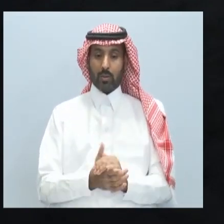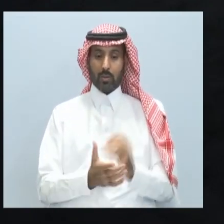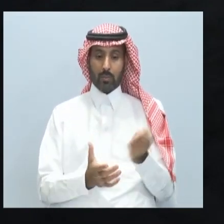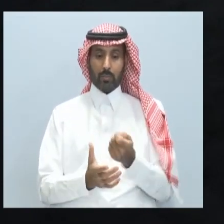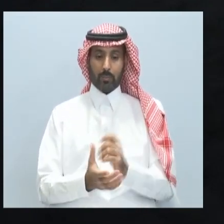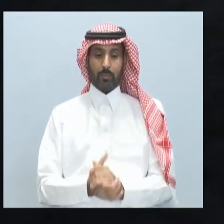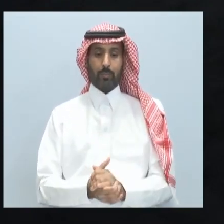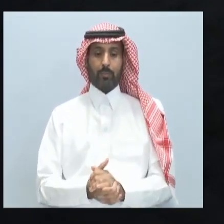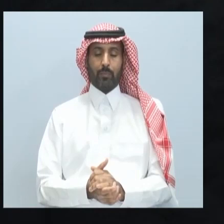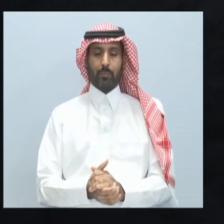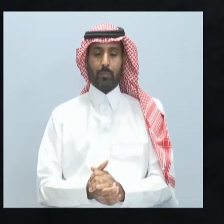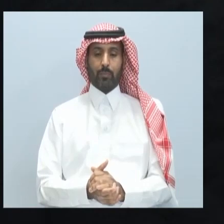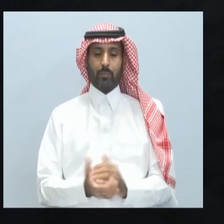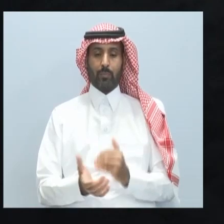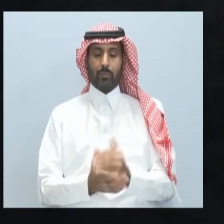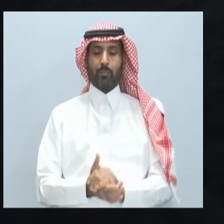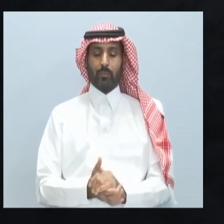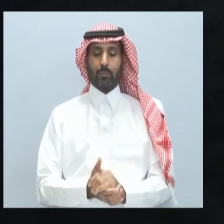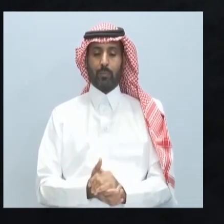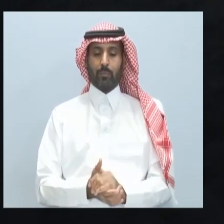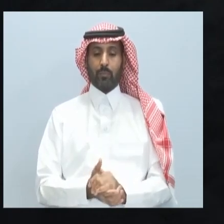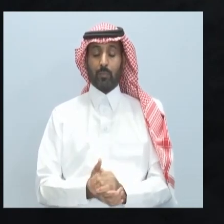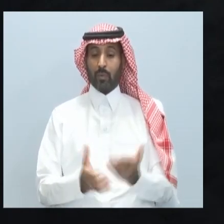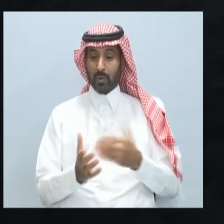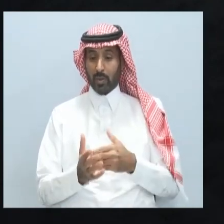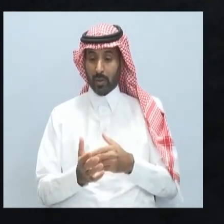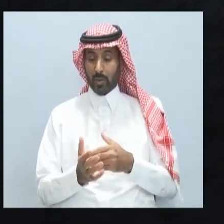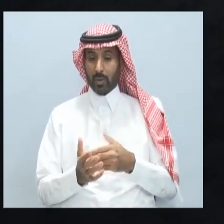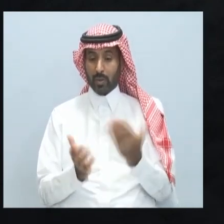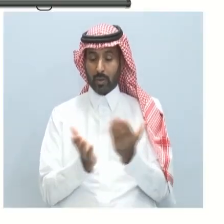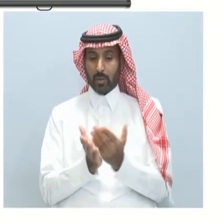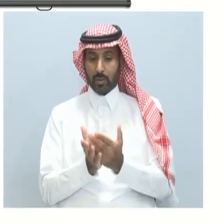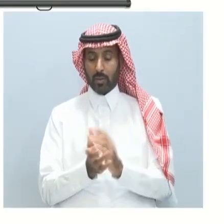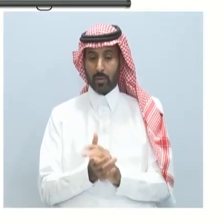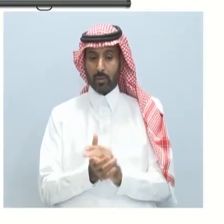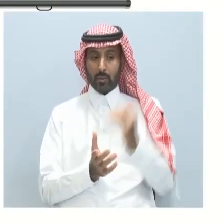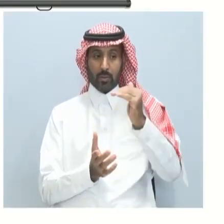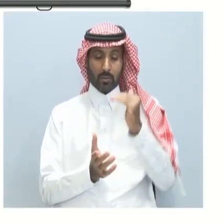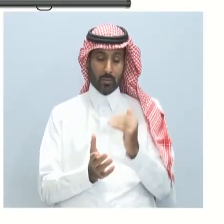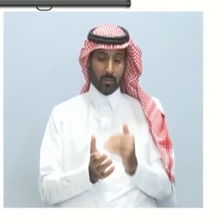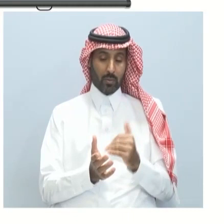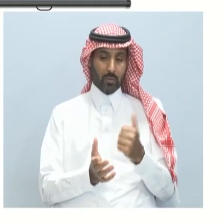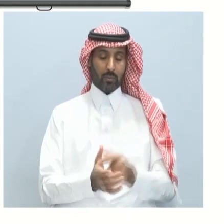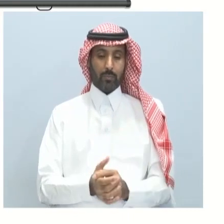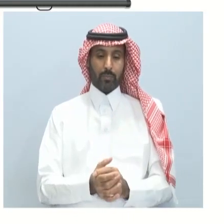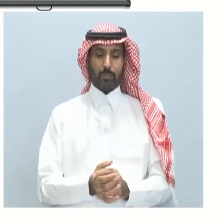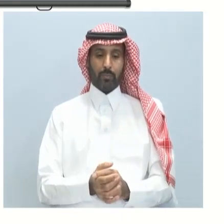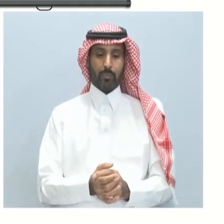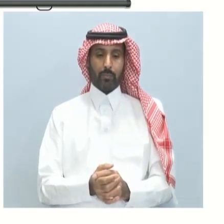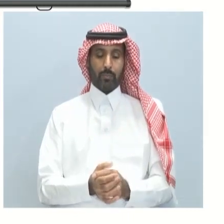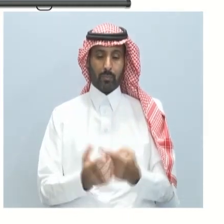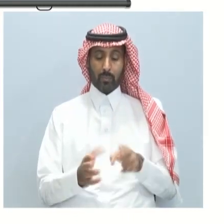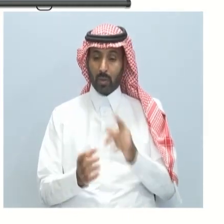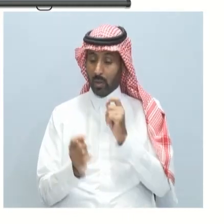writing about. So at the very end of our lesson, we have the outline of the day. We